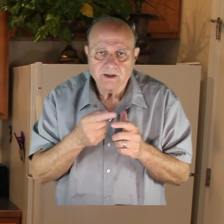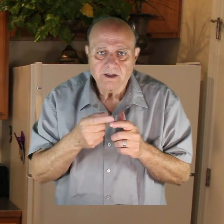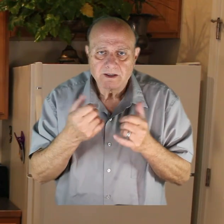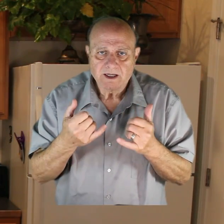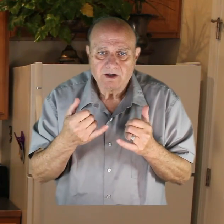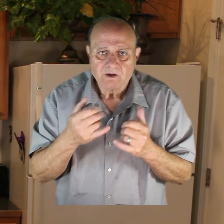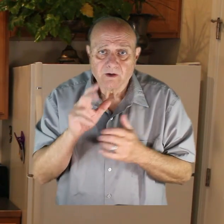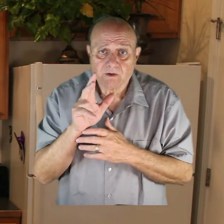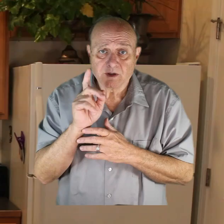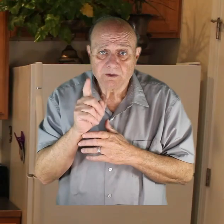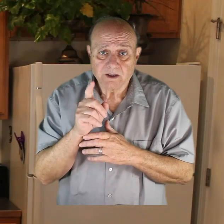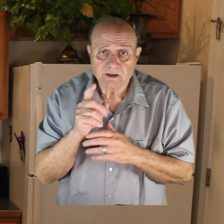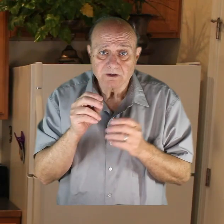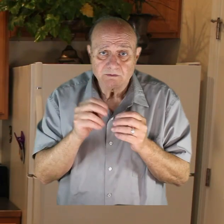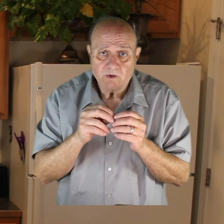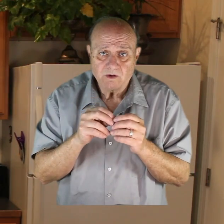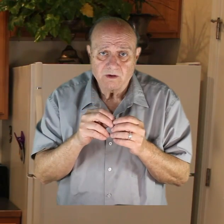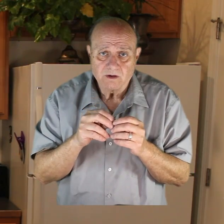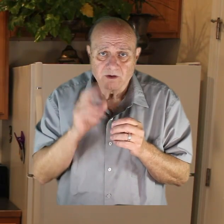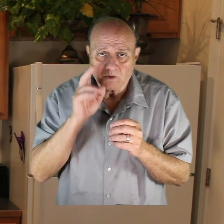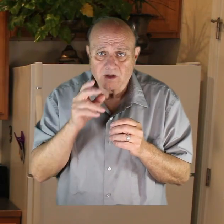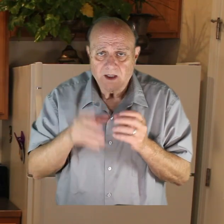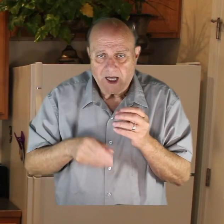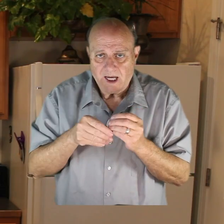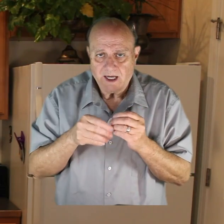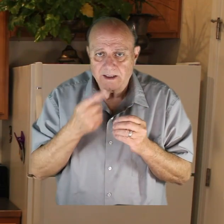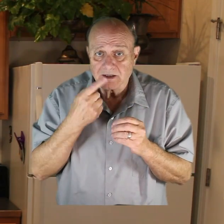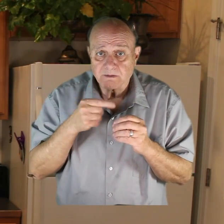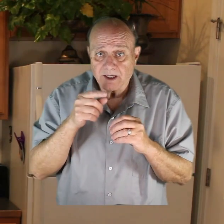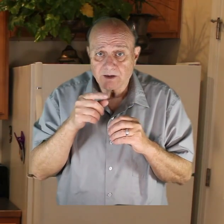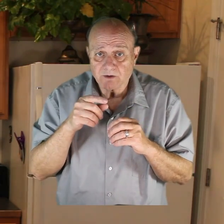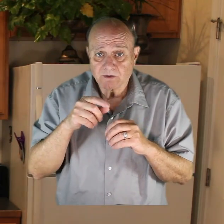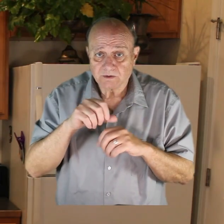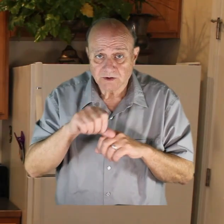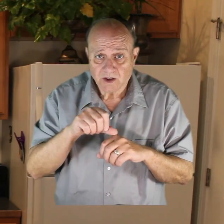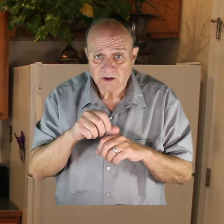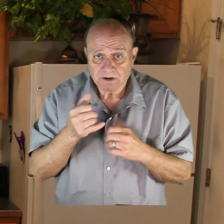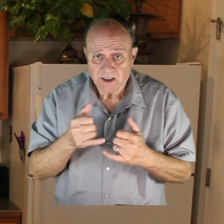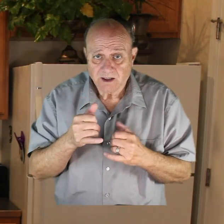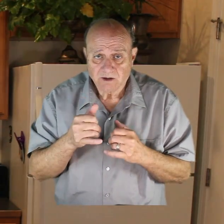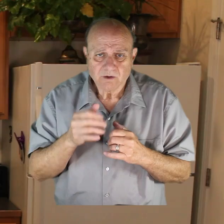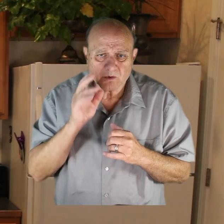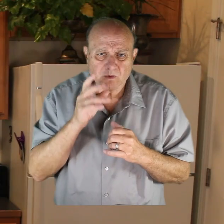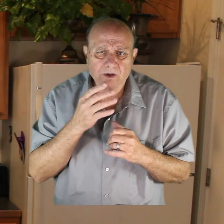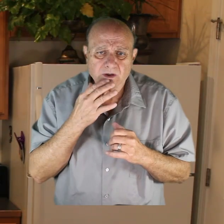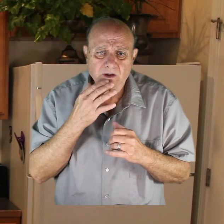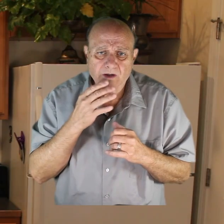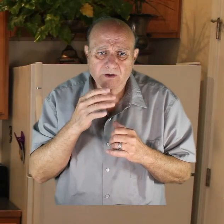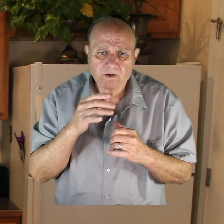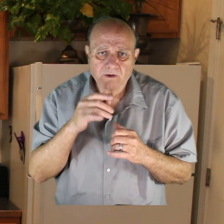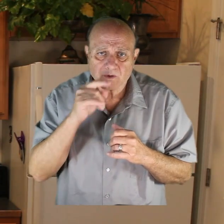minutes after it boils again. I'm also going to be adding the tomato sauce now. Now it will color the corn somewhat, but